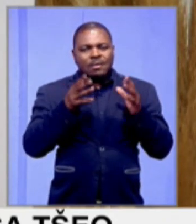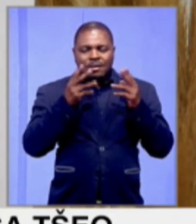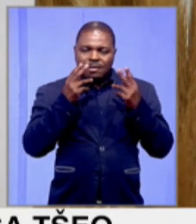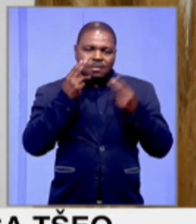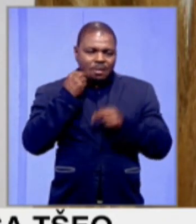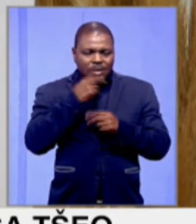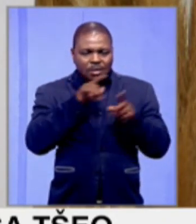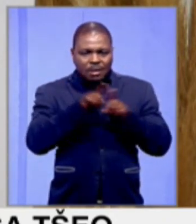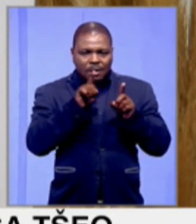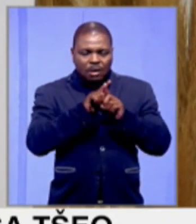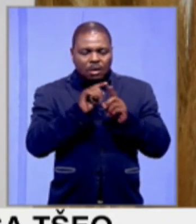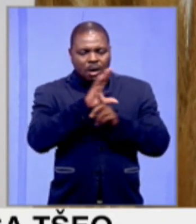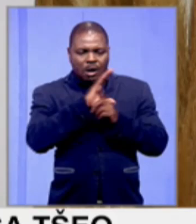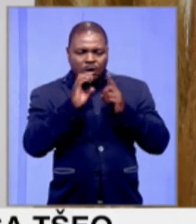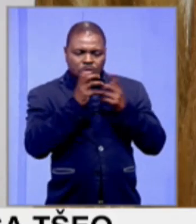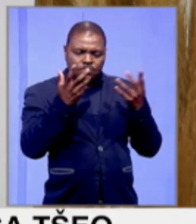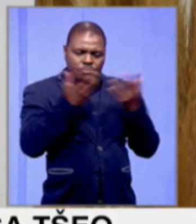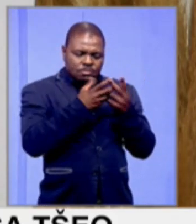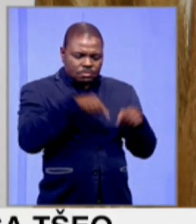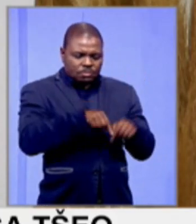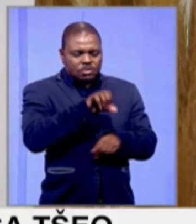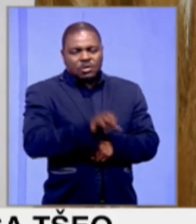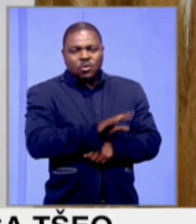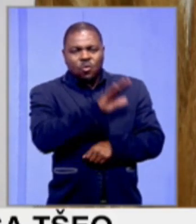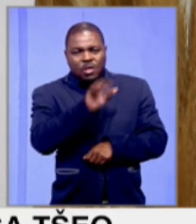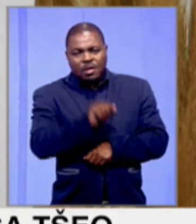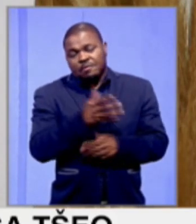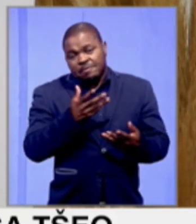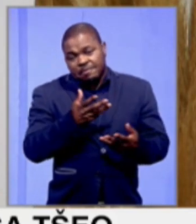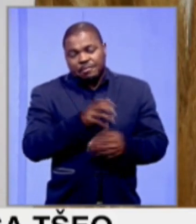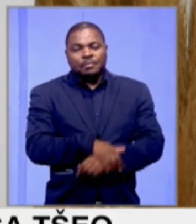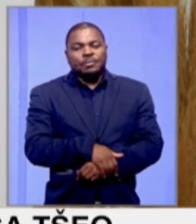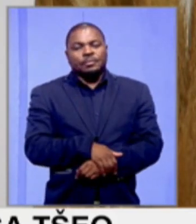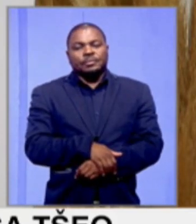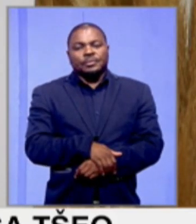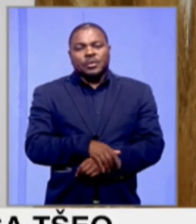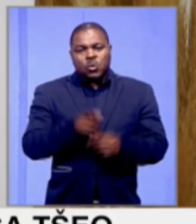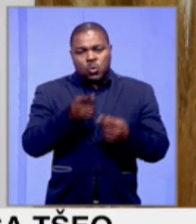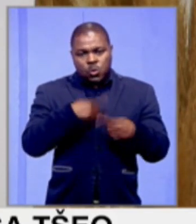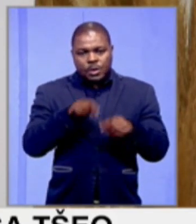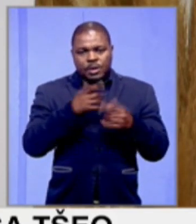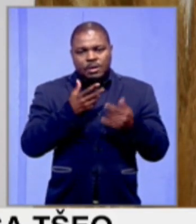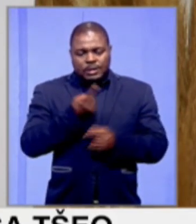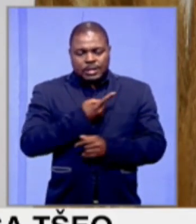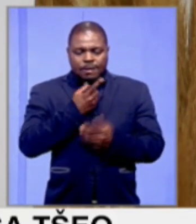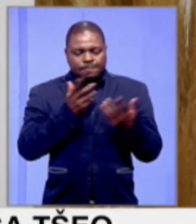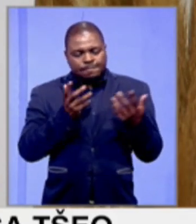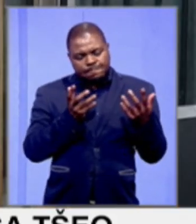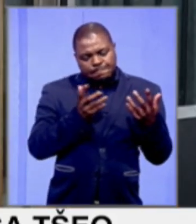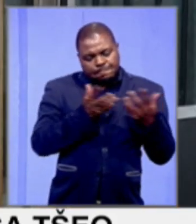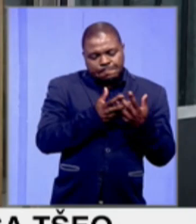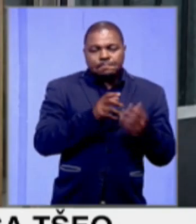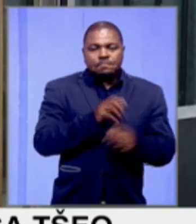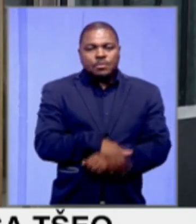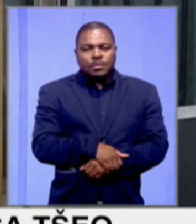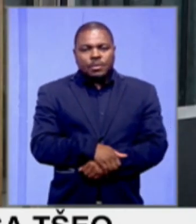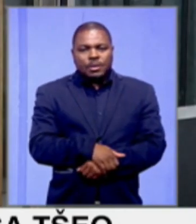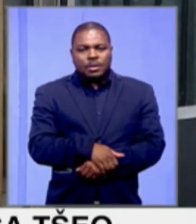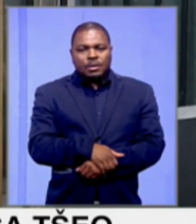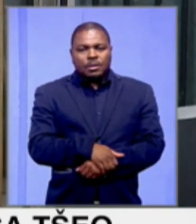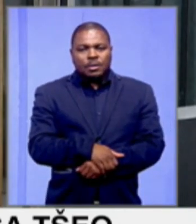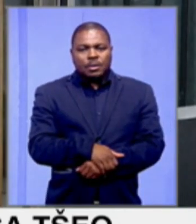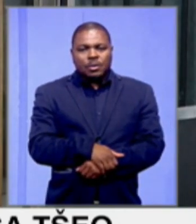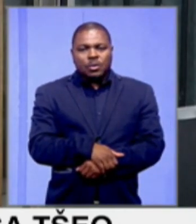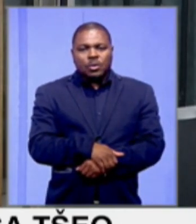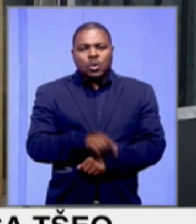with the culture also that we find here in this country, and we accommodate ourselves in. We have our own,